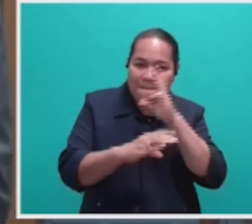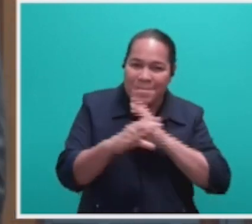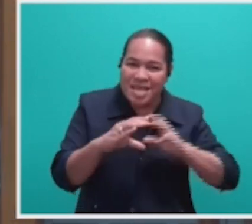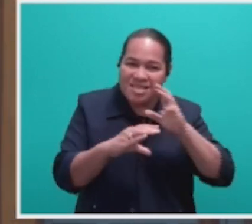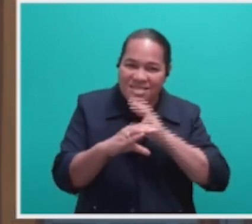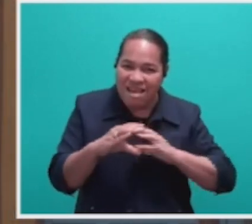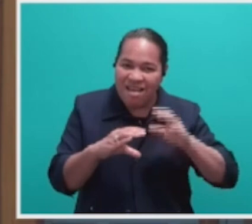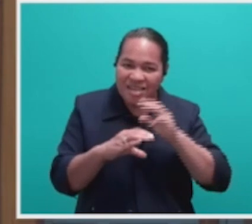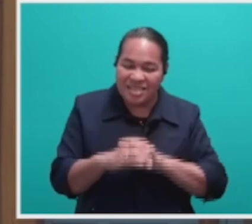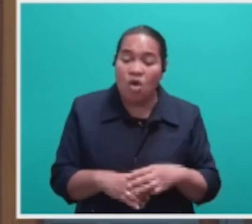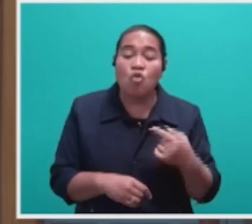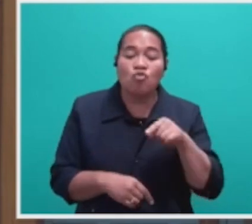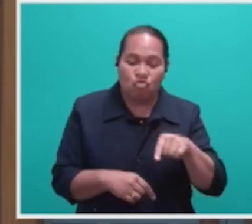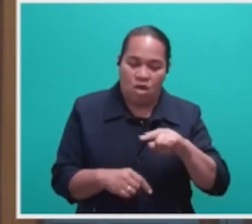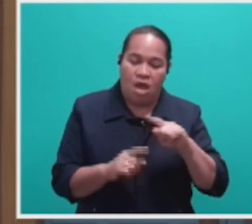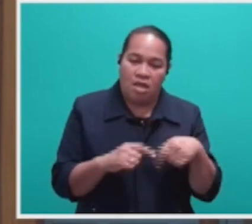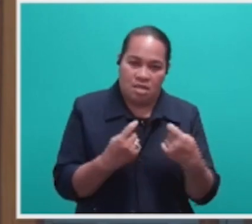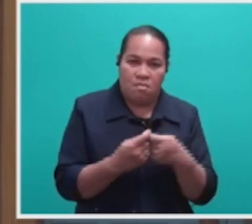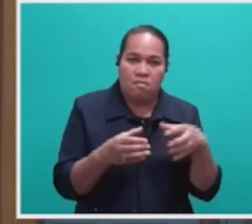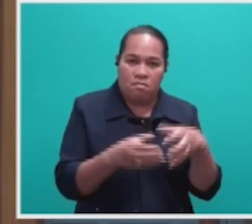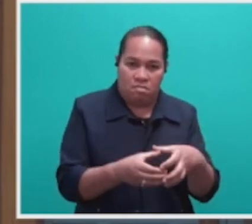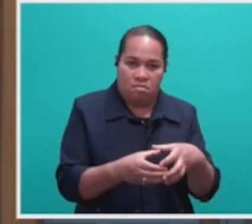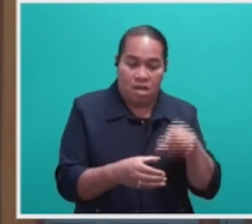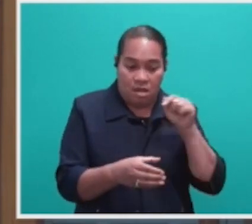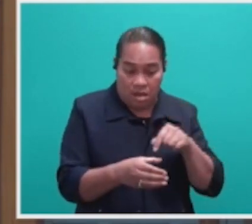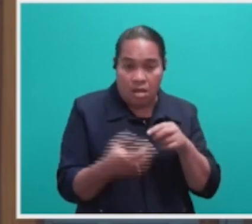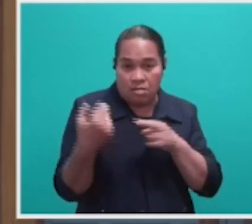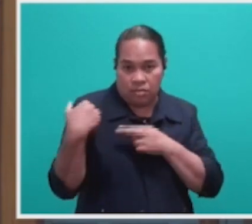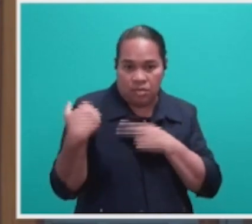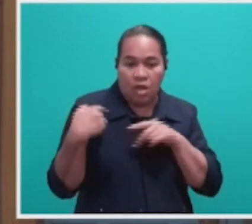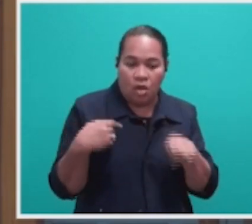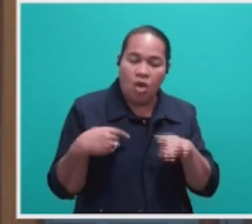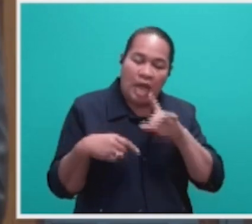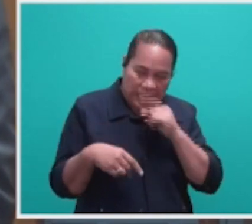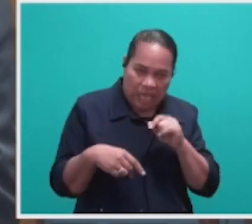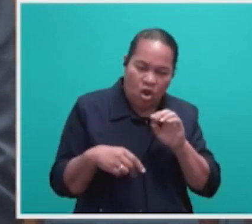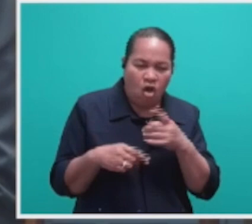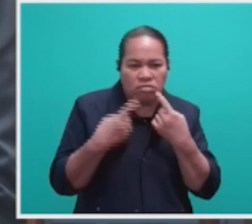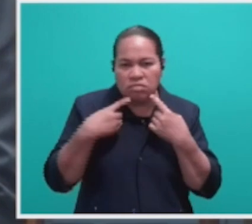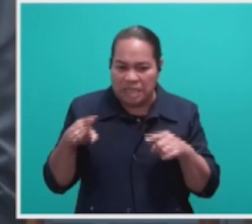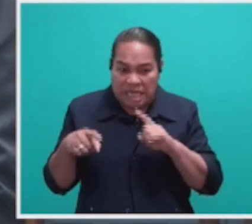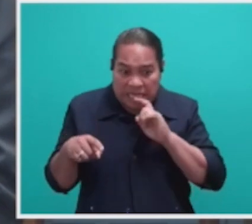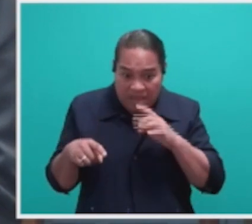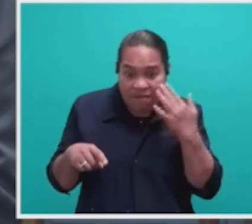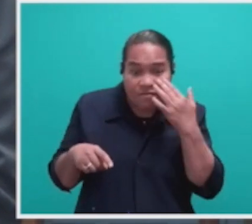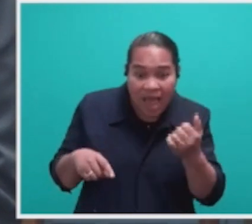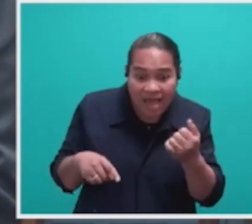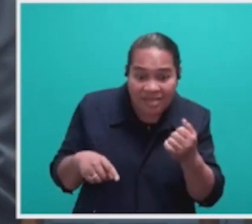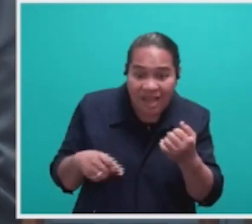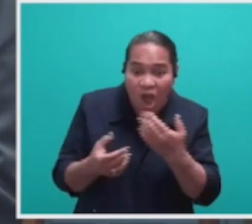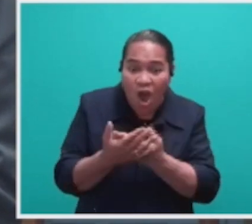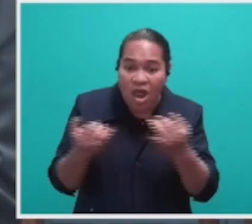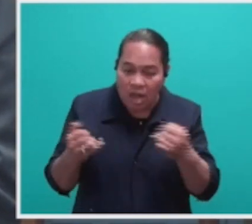made by members of the task force. The task force may or will declare an online activity as a scam after